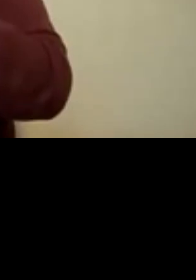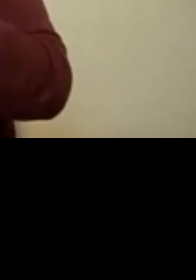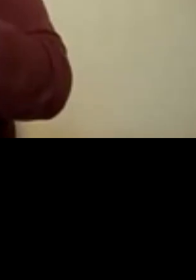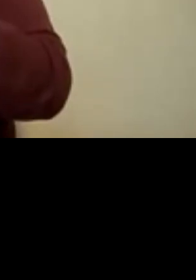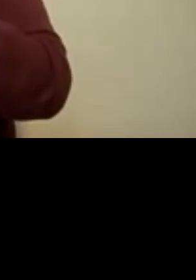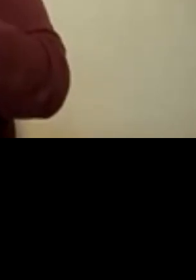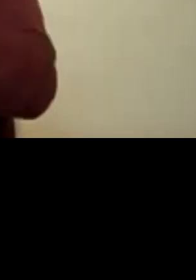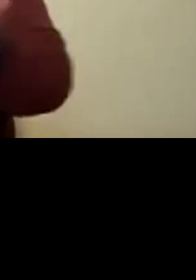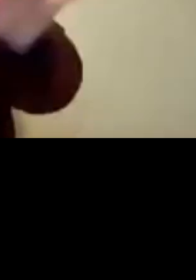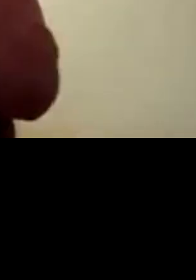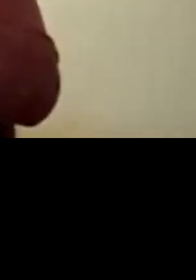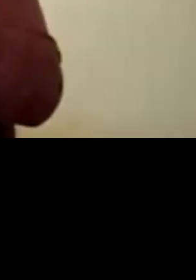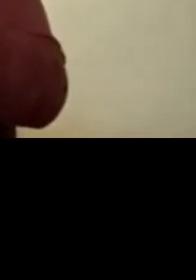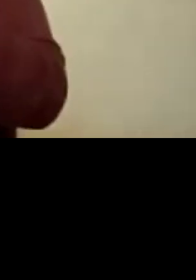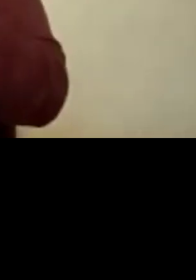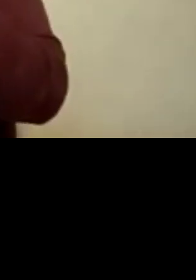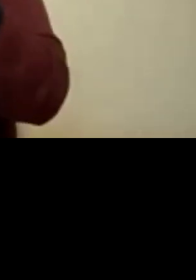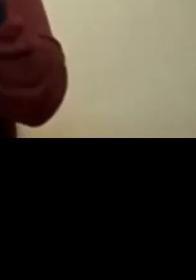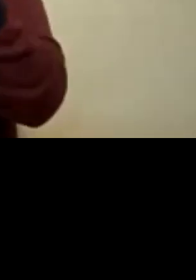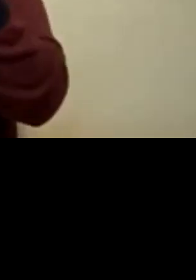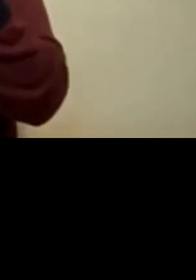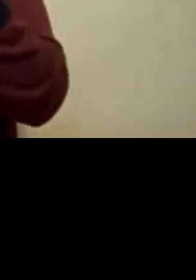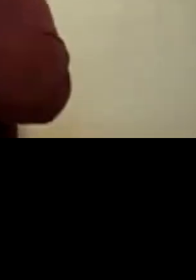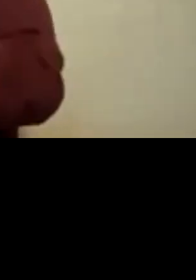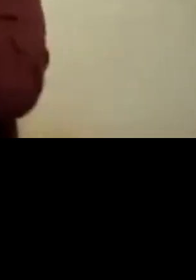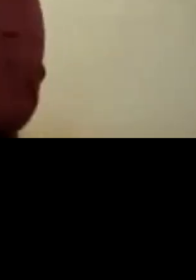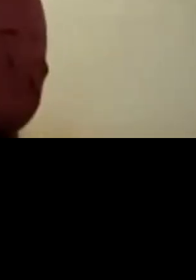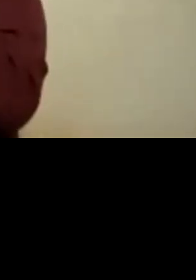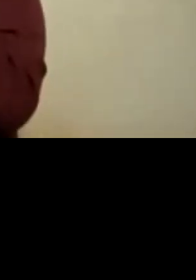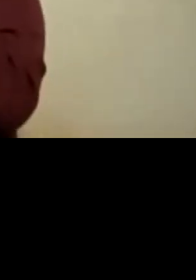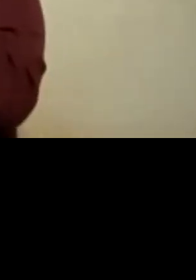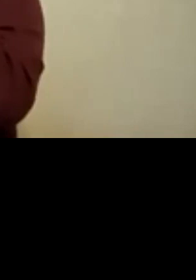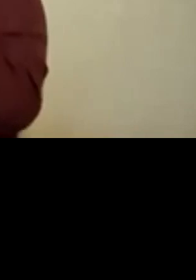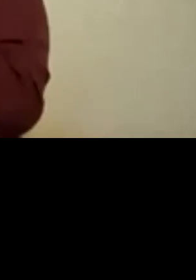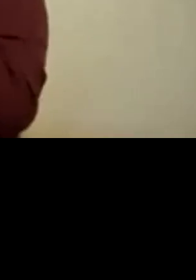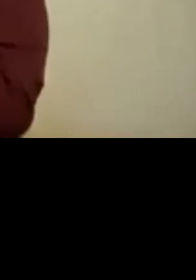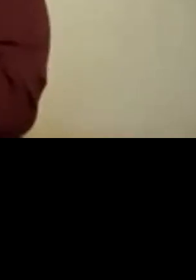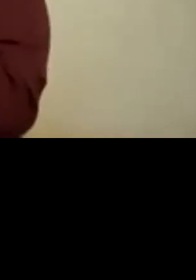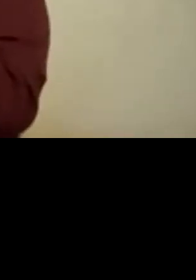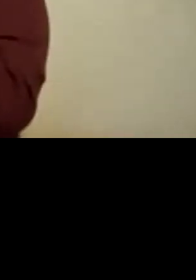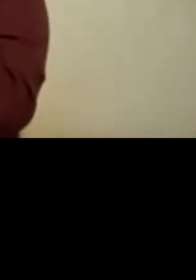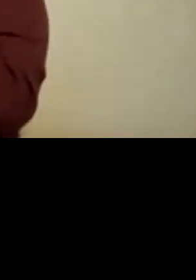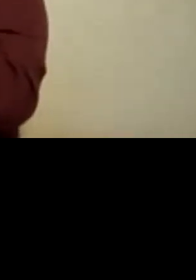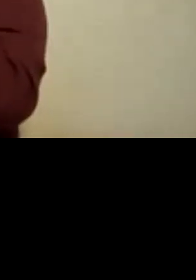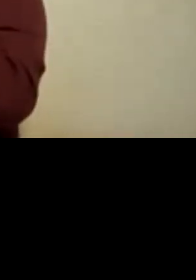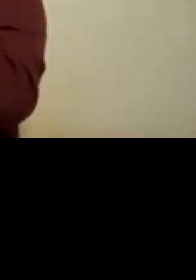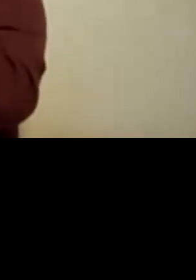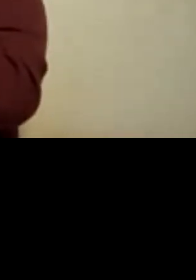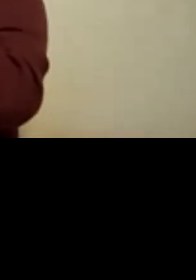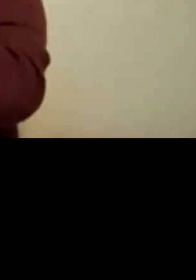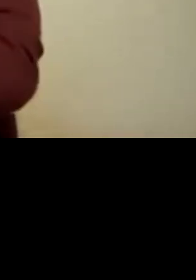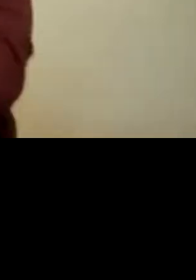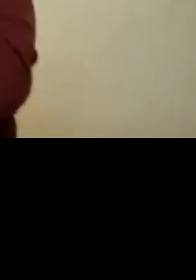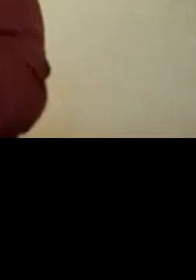able to establish and maintain some pretty powerful